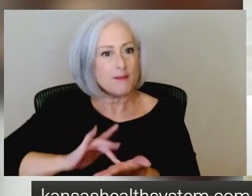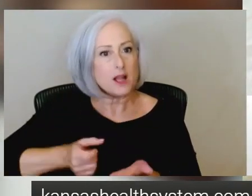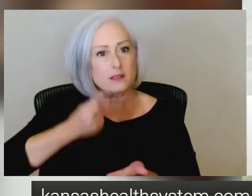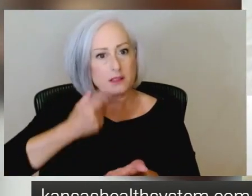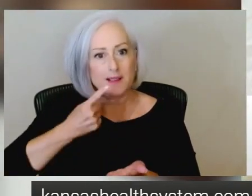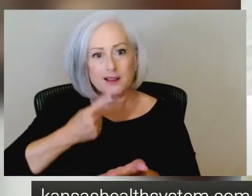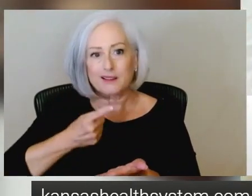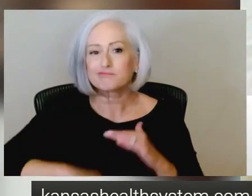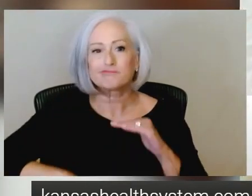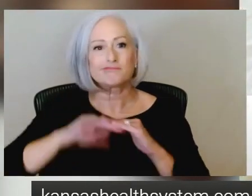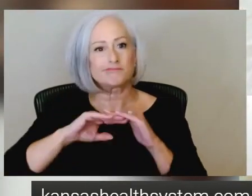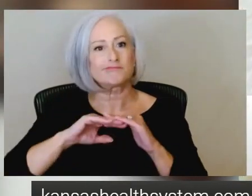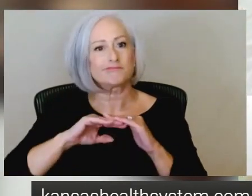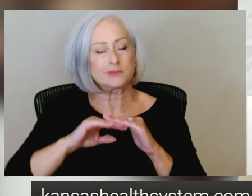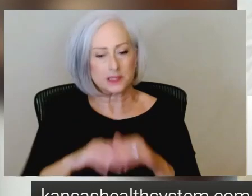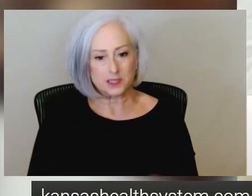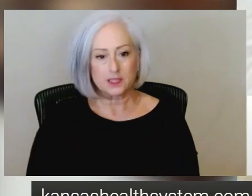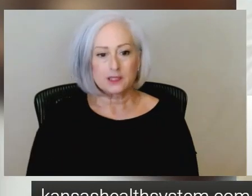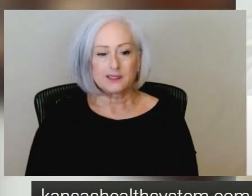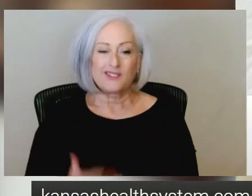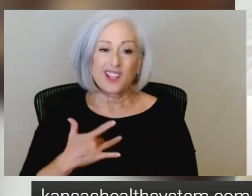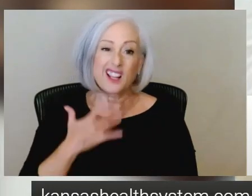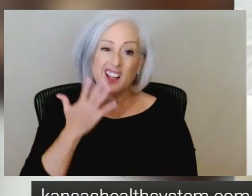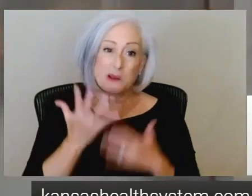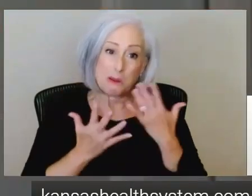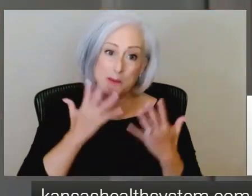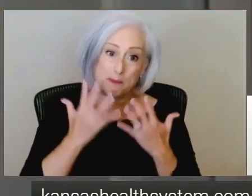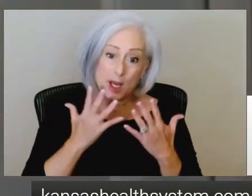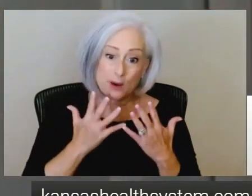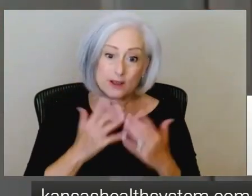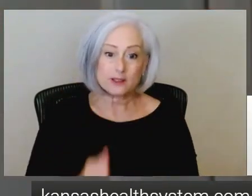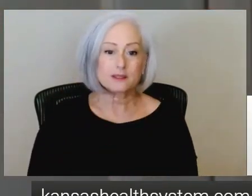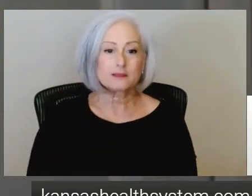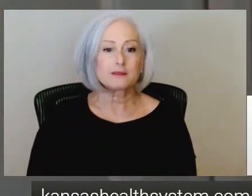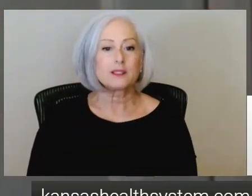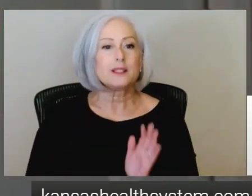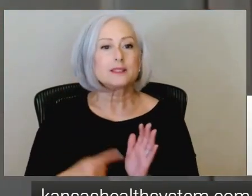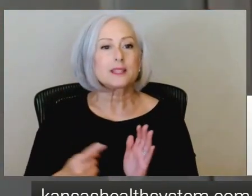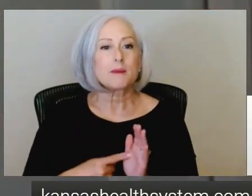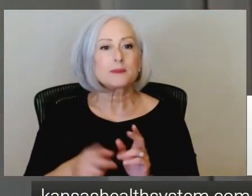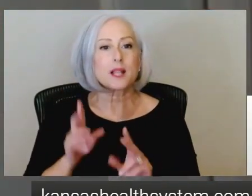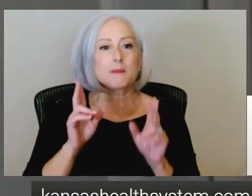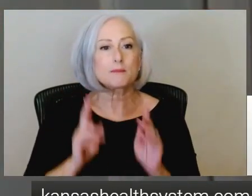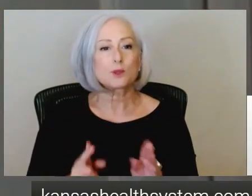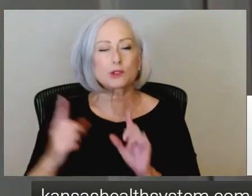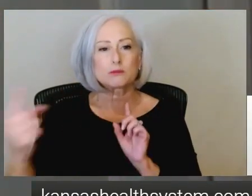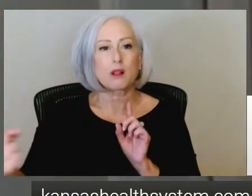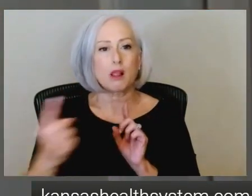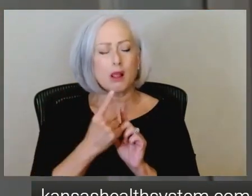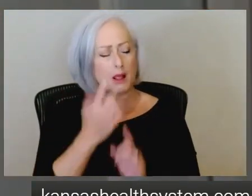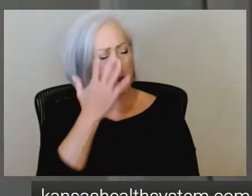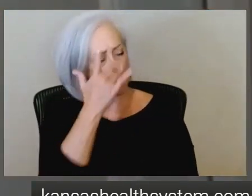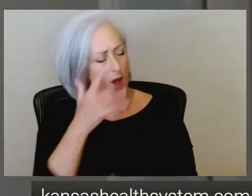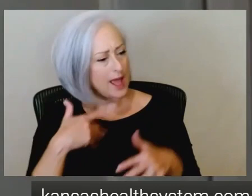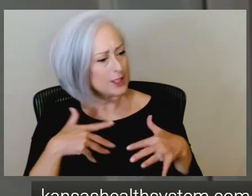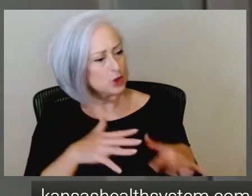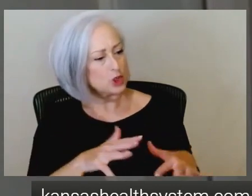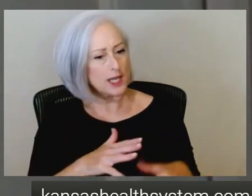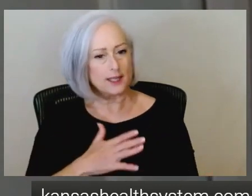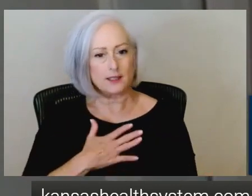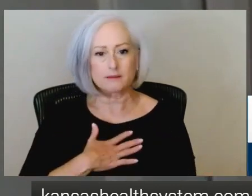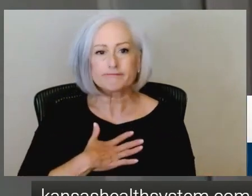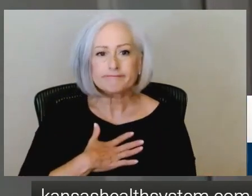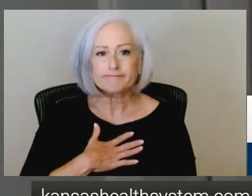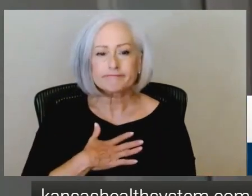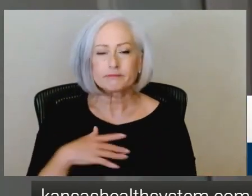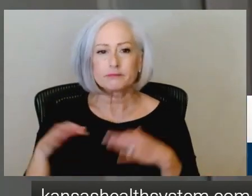of embarrassing. And then when someone walks up to you and asks you why you're shaking, and you explain it